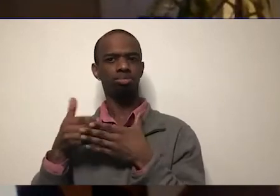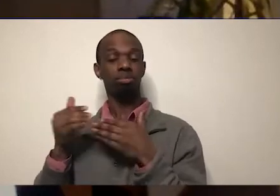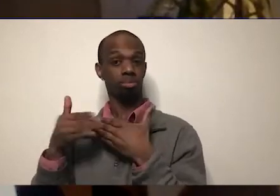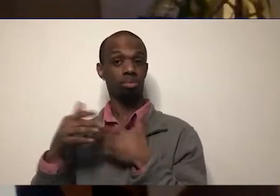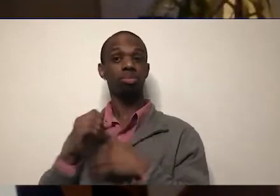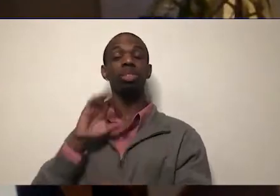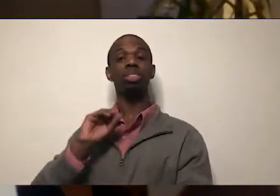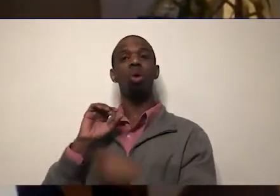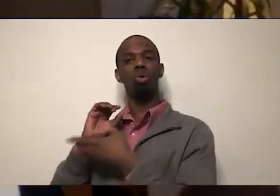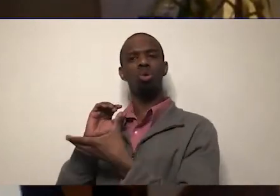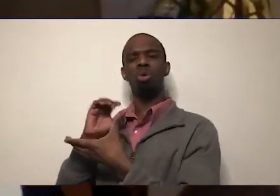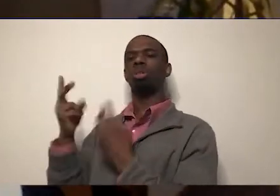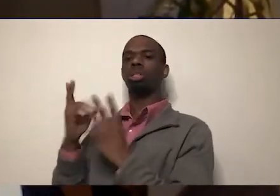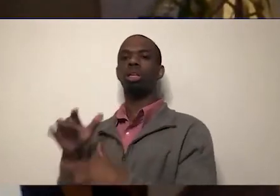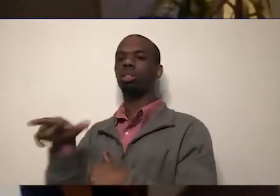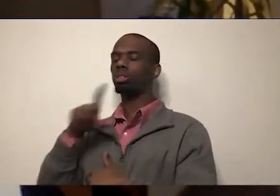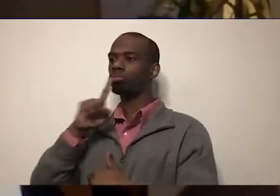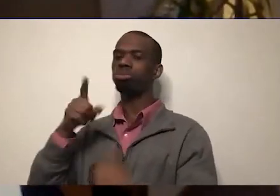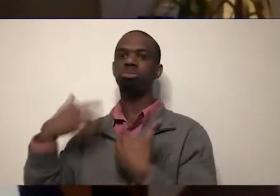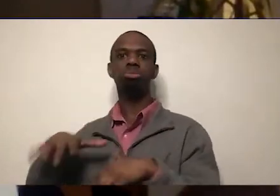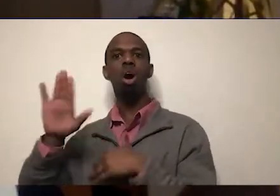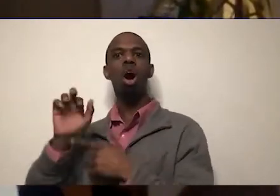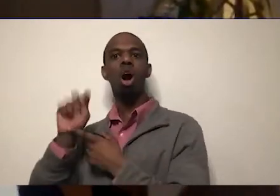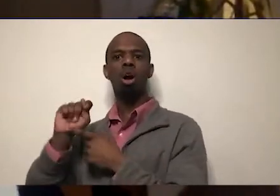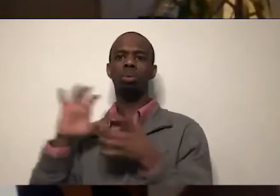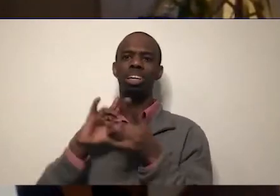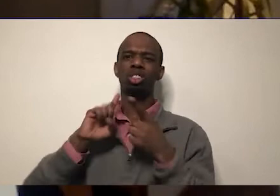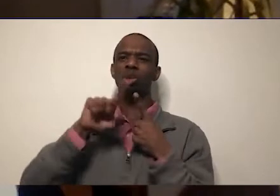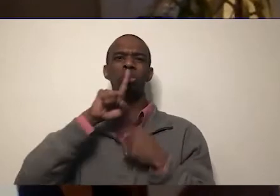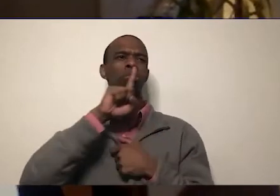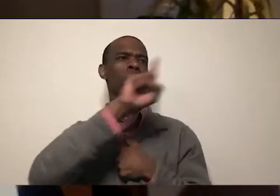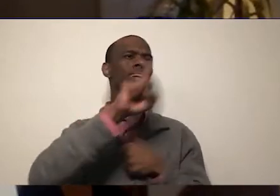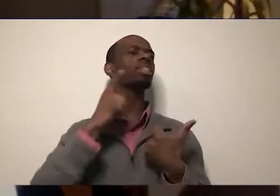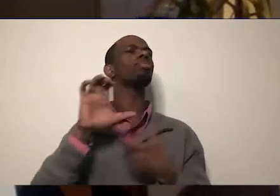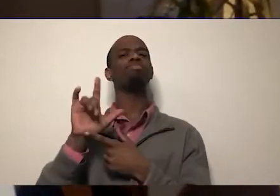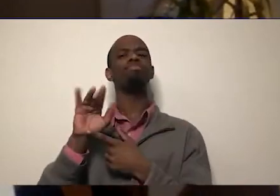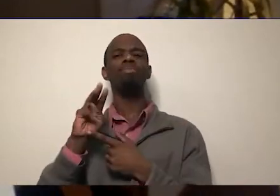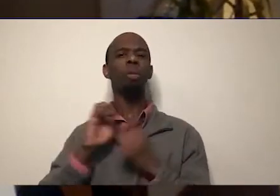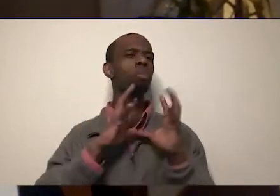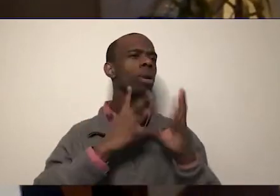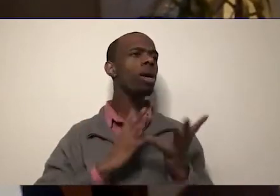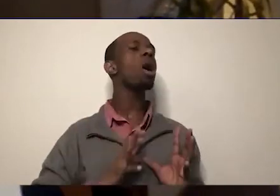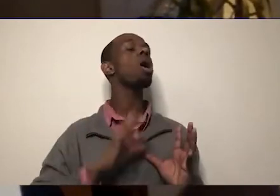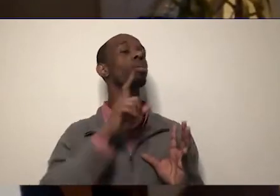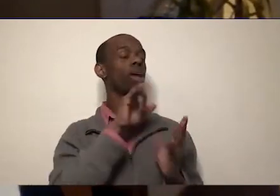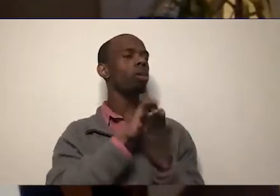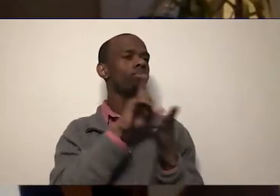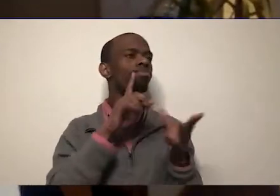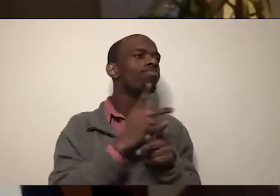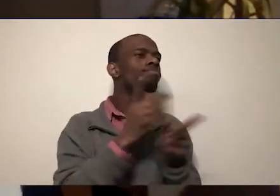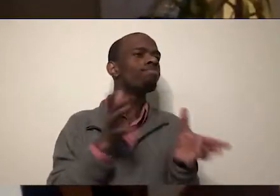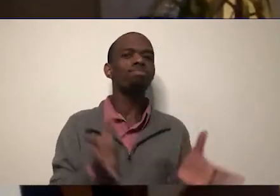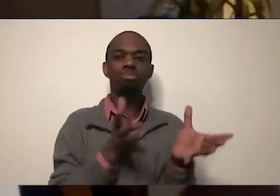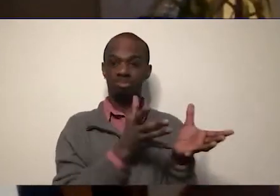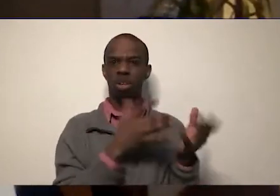climate emergency. One core body of work of his that appears in the exhibition, among others